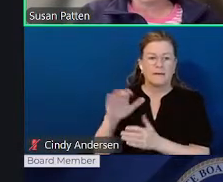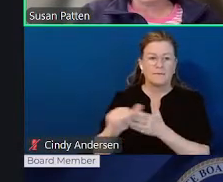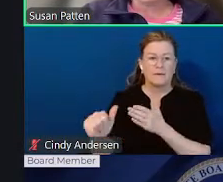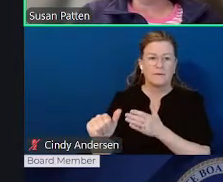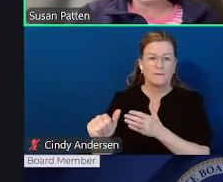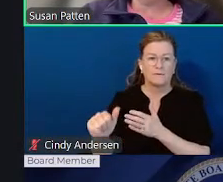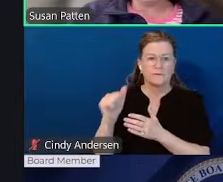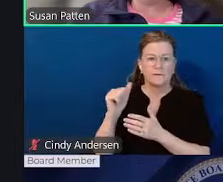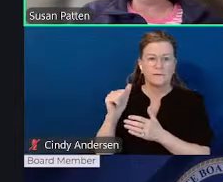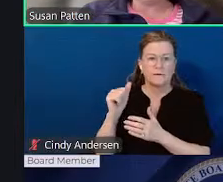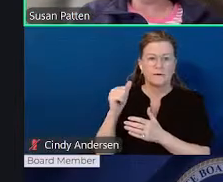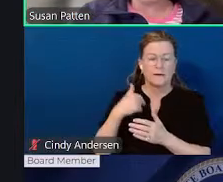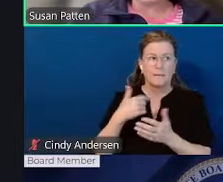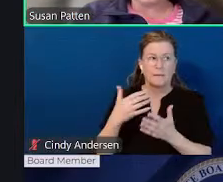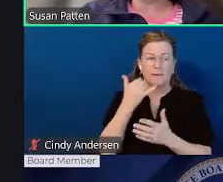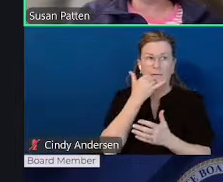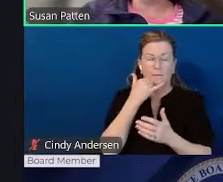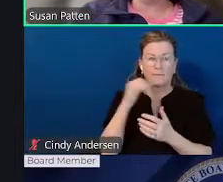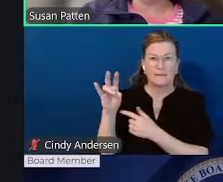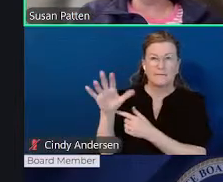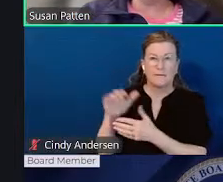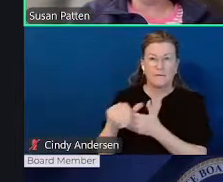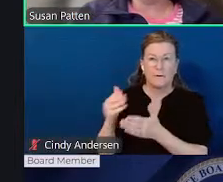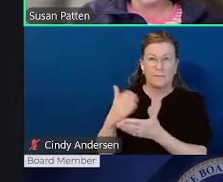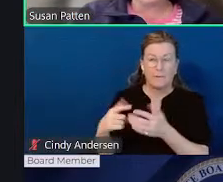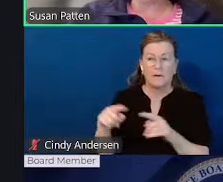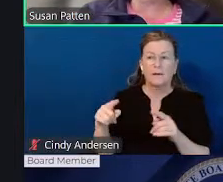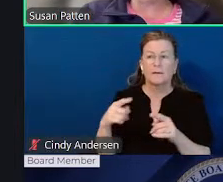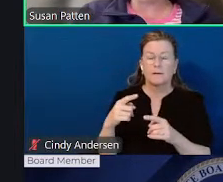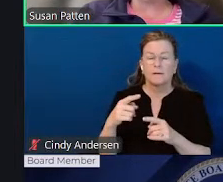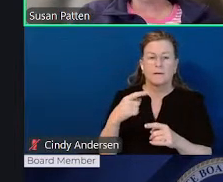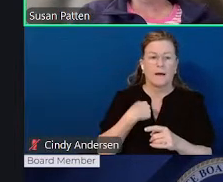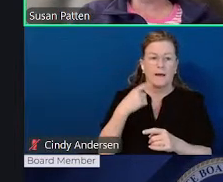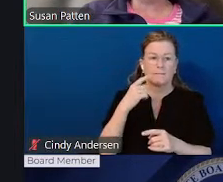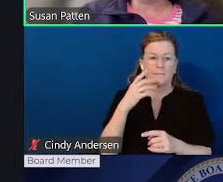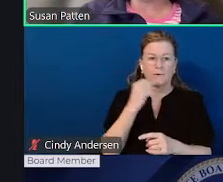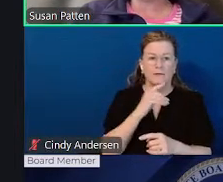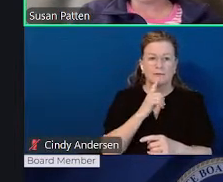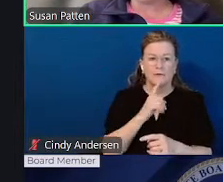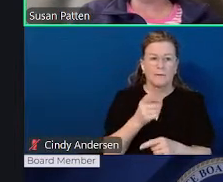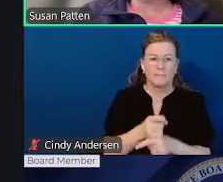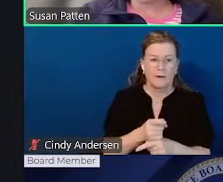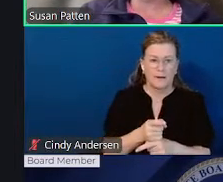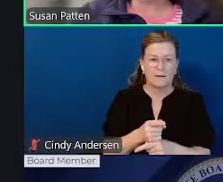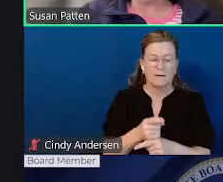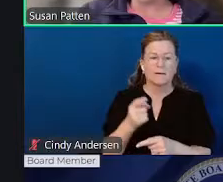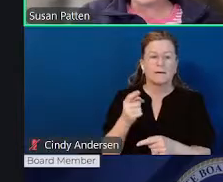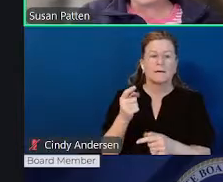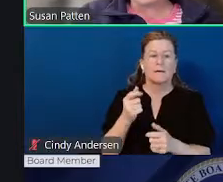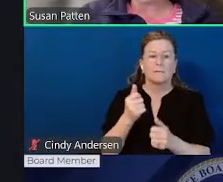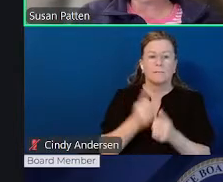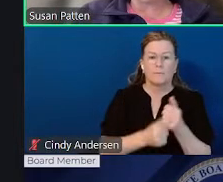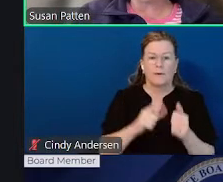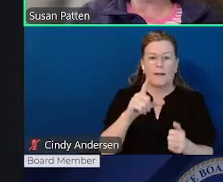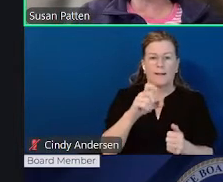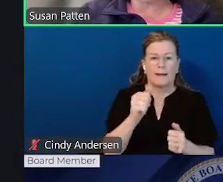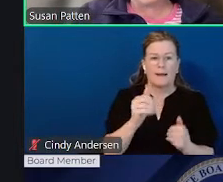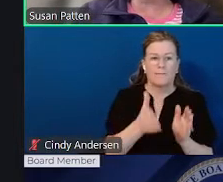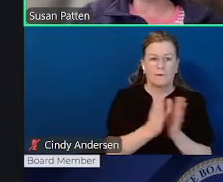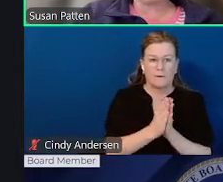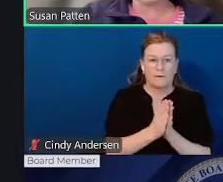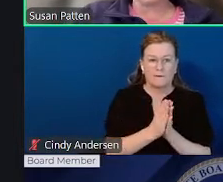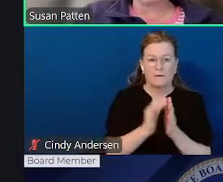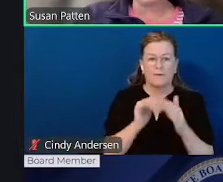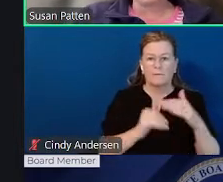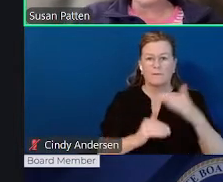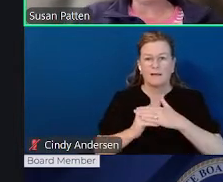$1,875. I might be wrong on the $75, but I'm pretty sure it's right, per LEA request. So those are the